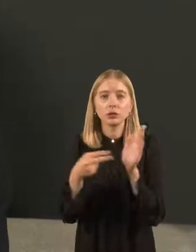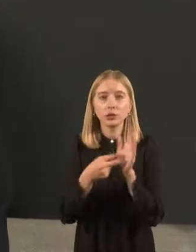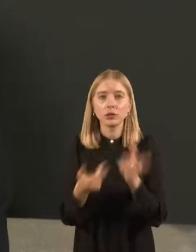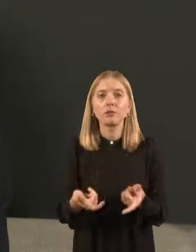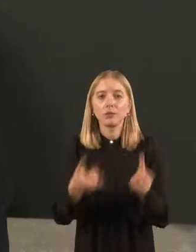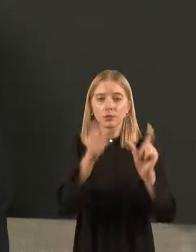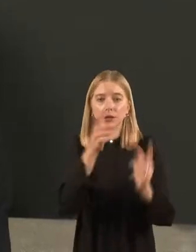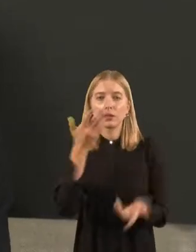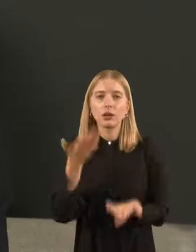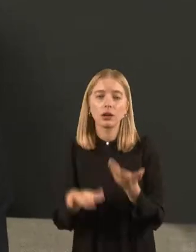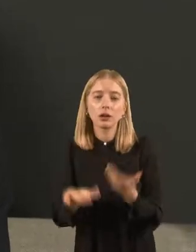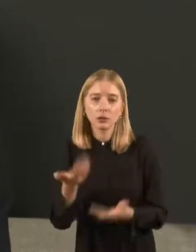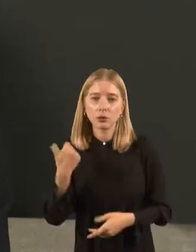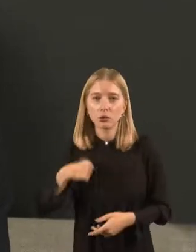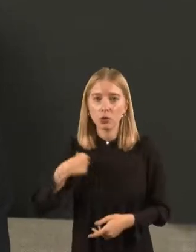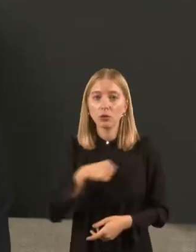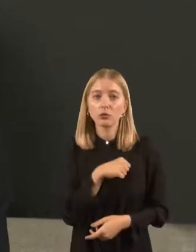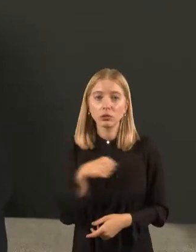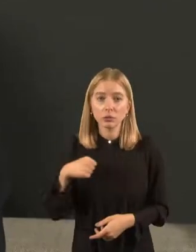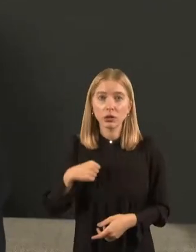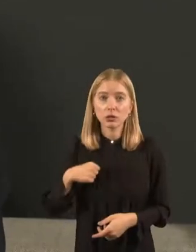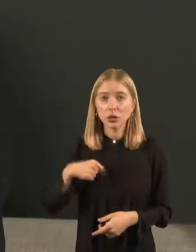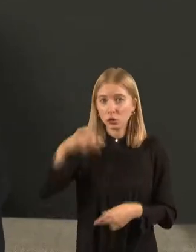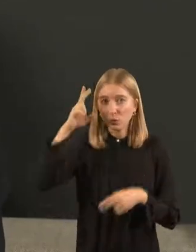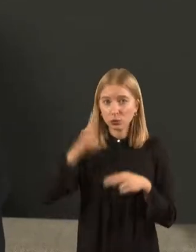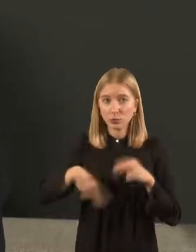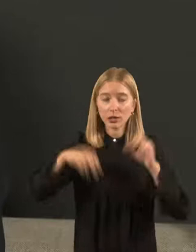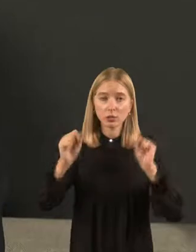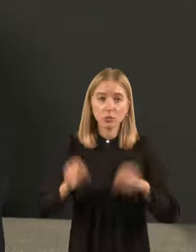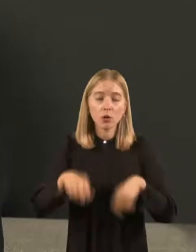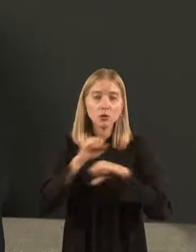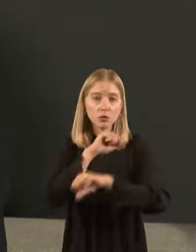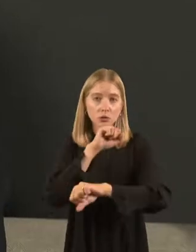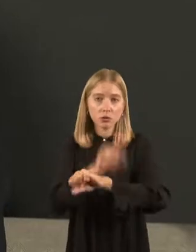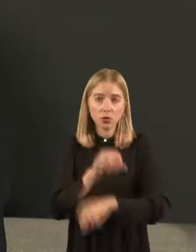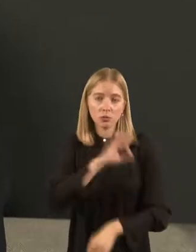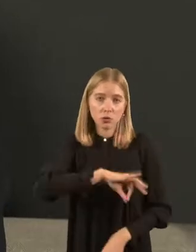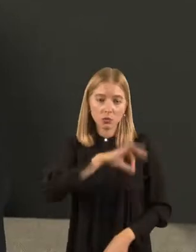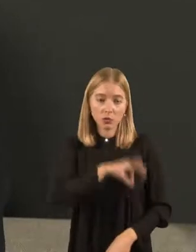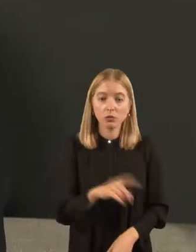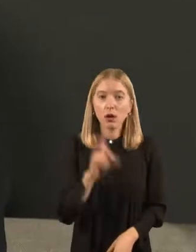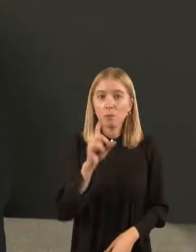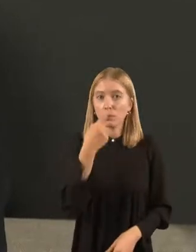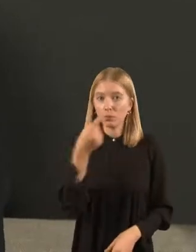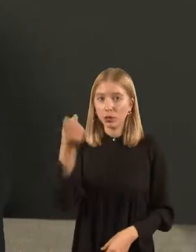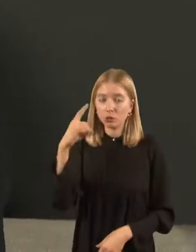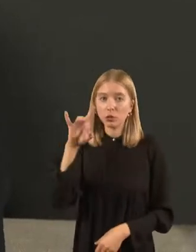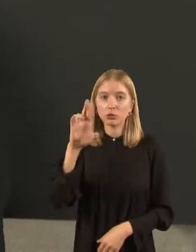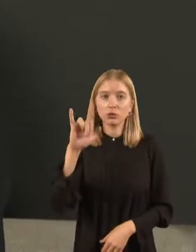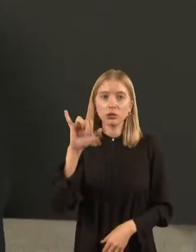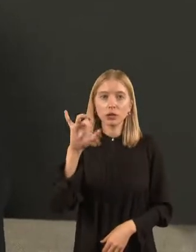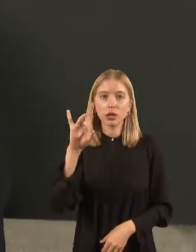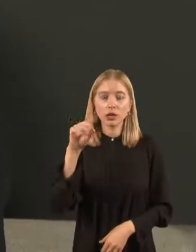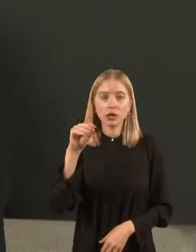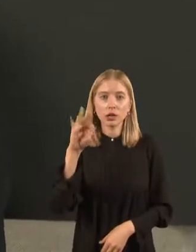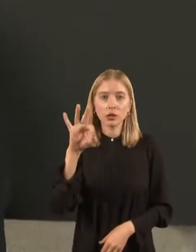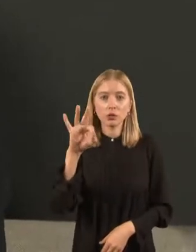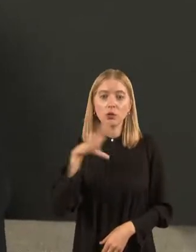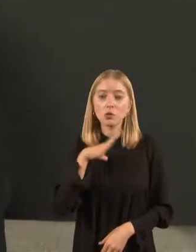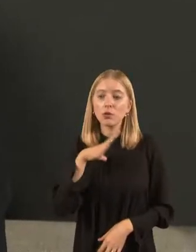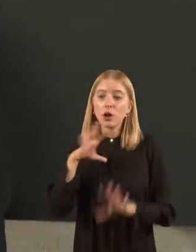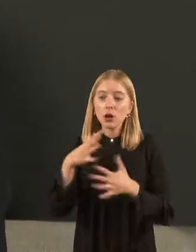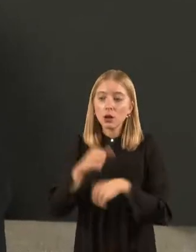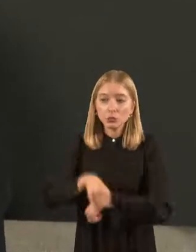And another solution is, of course, pricing. Pricing, introduction of taxes, and also education